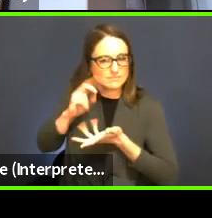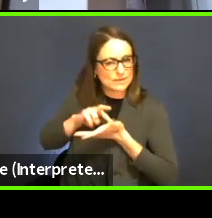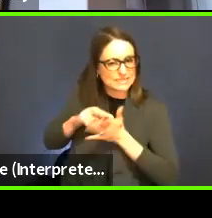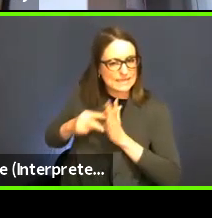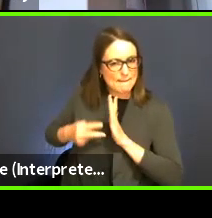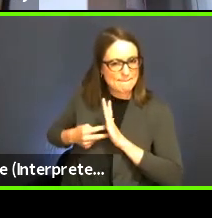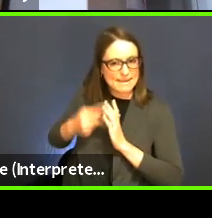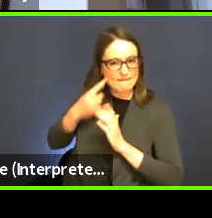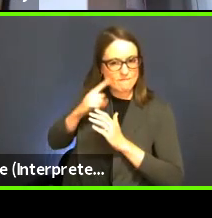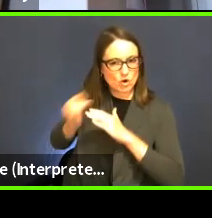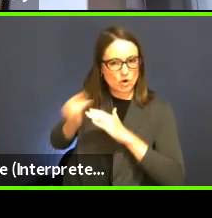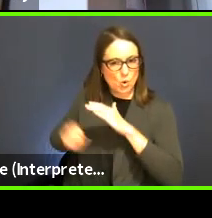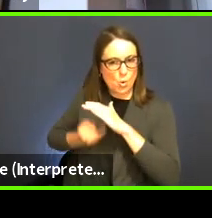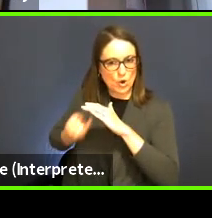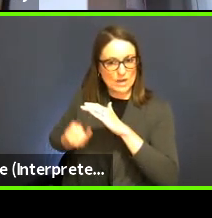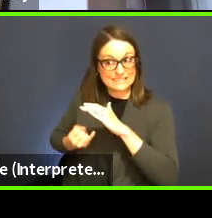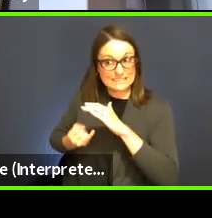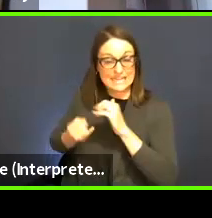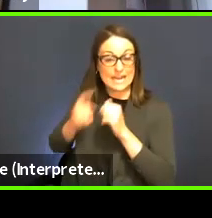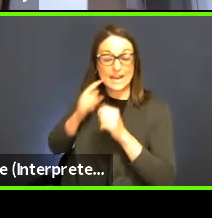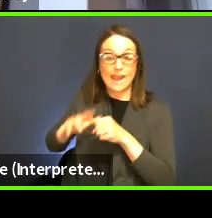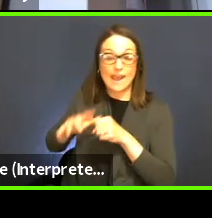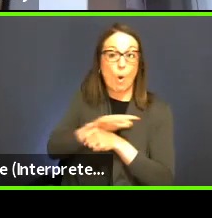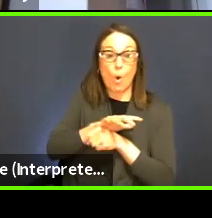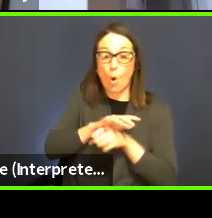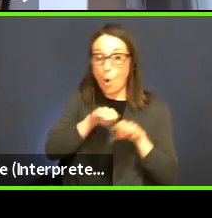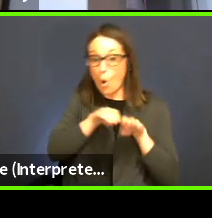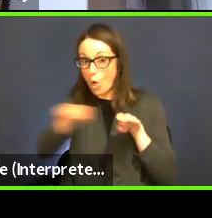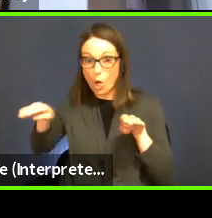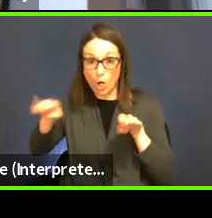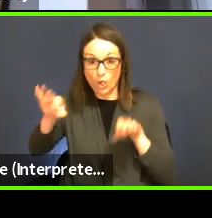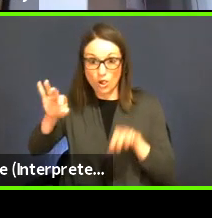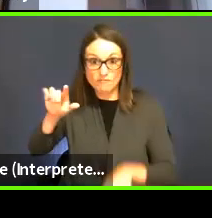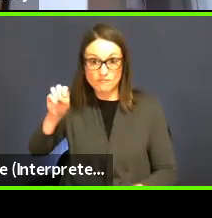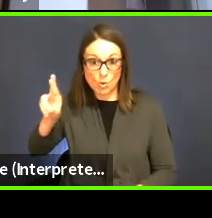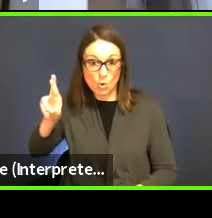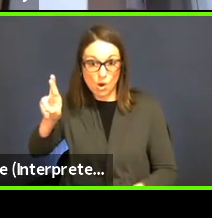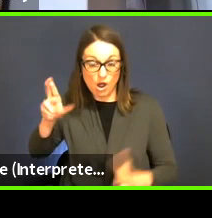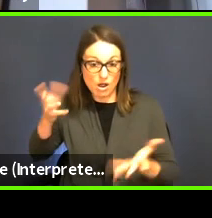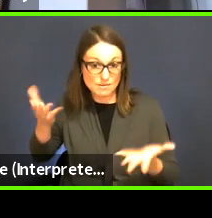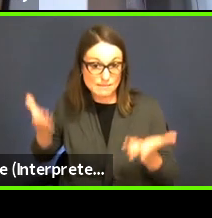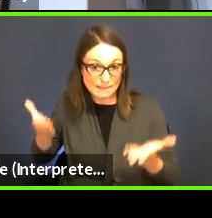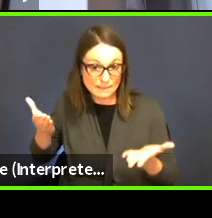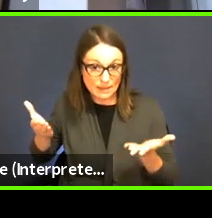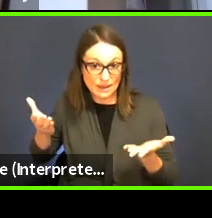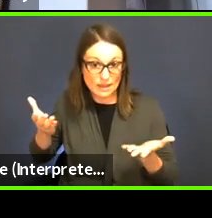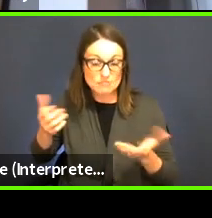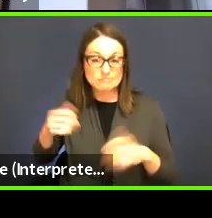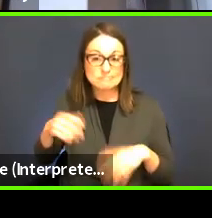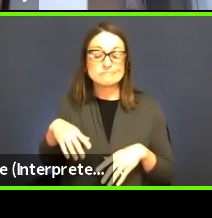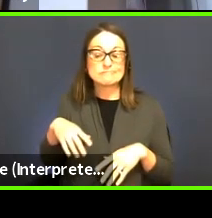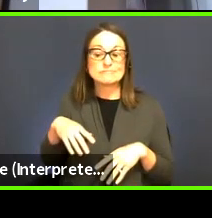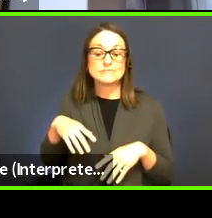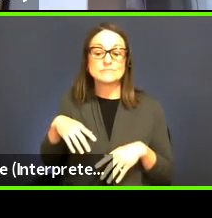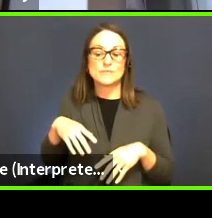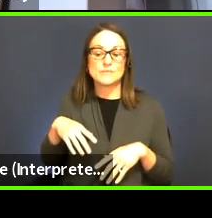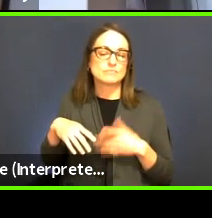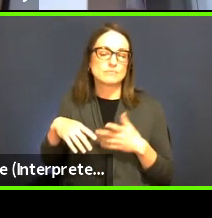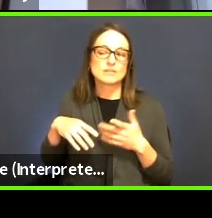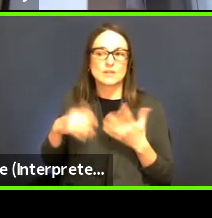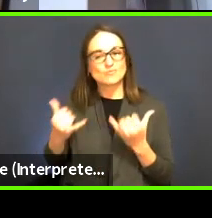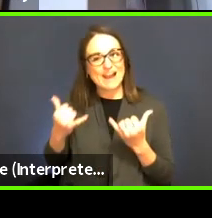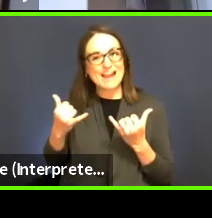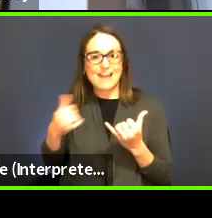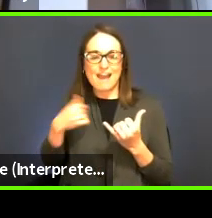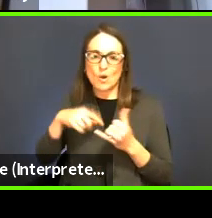perhaps quarantining a floor or those kinds of things. So we've got to, like I said, we're just sort of keeping track of